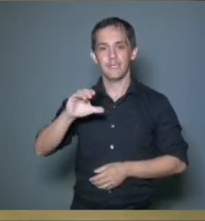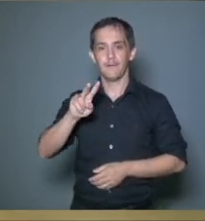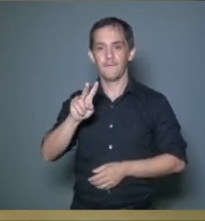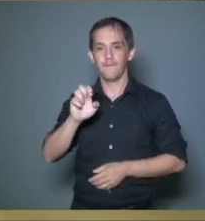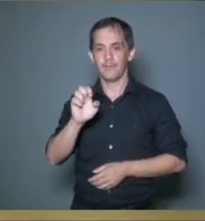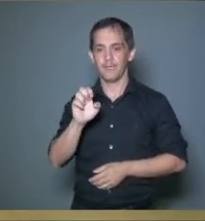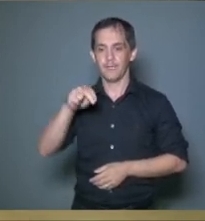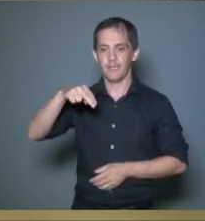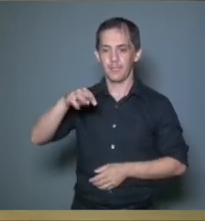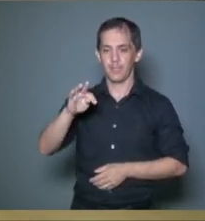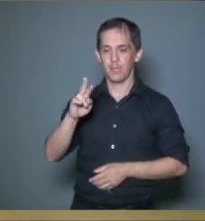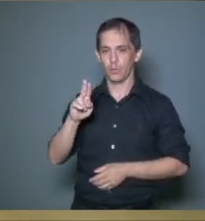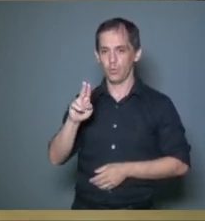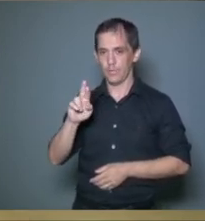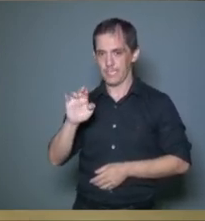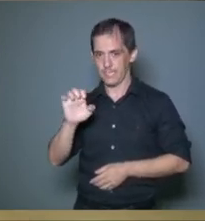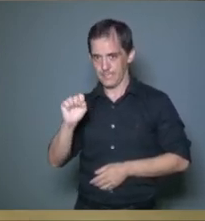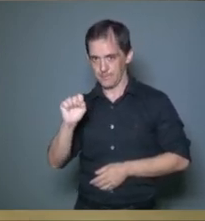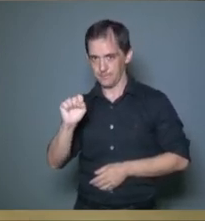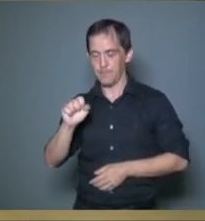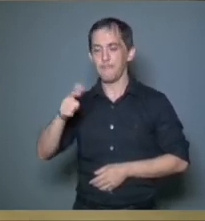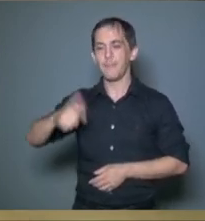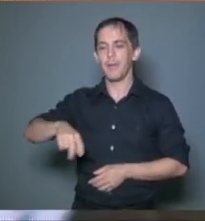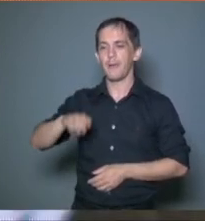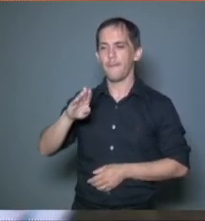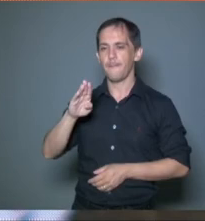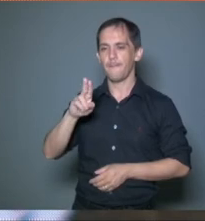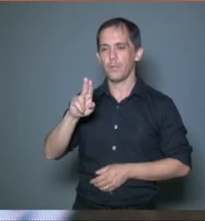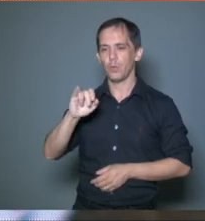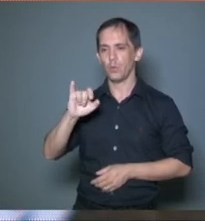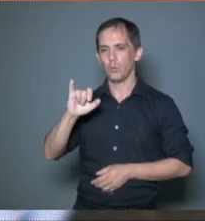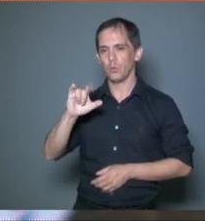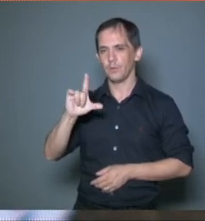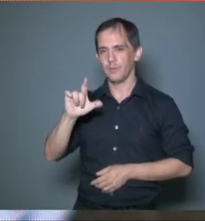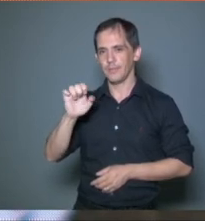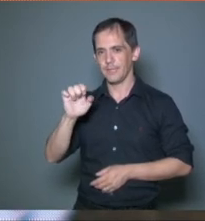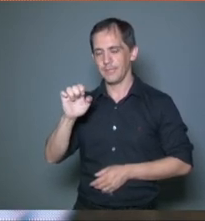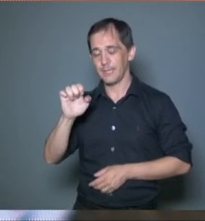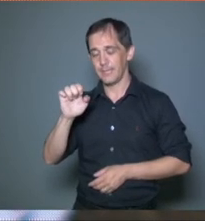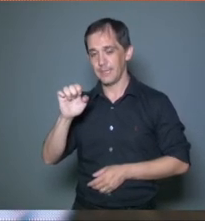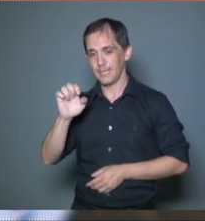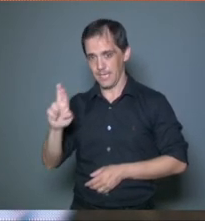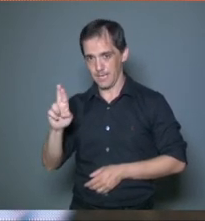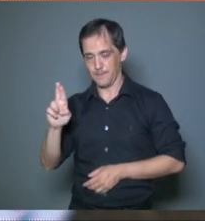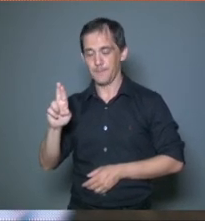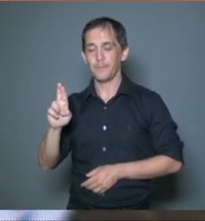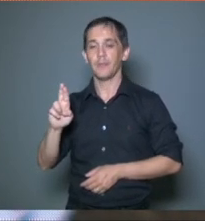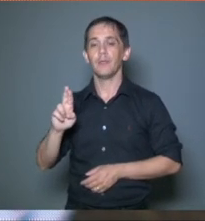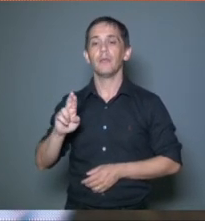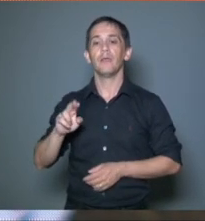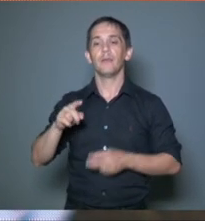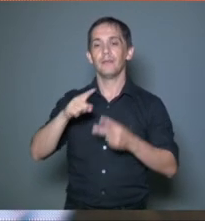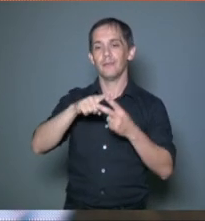SLC Ventures and SLC Builder has that